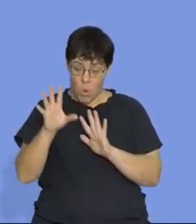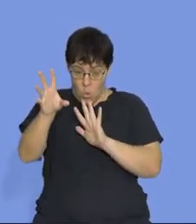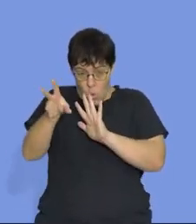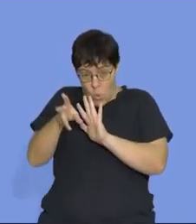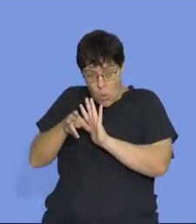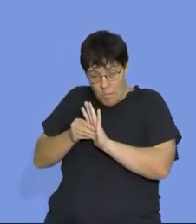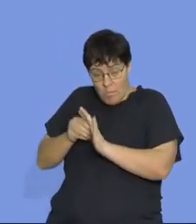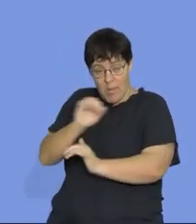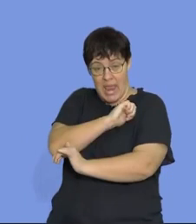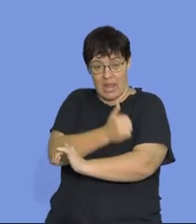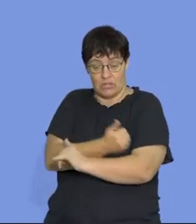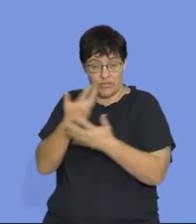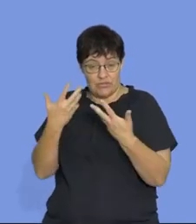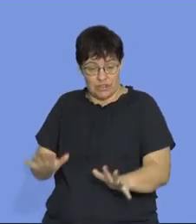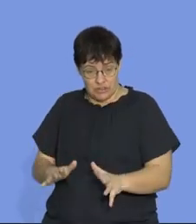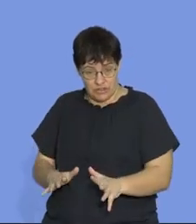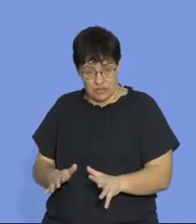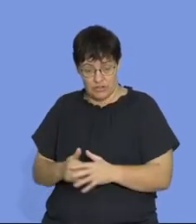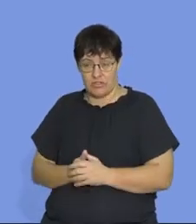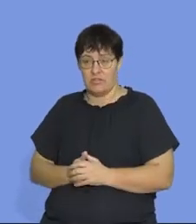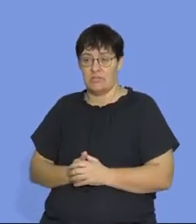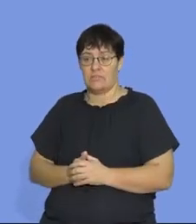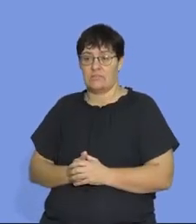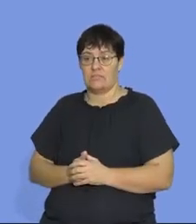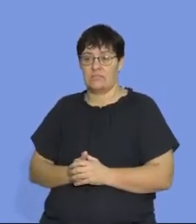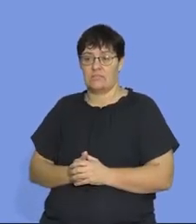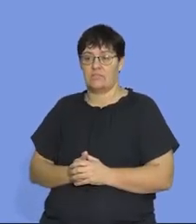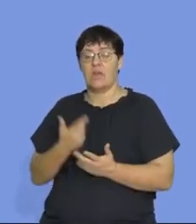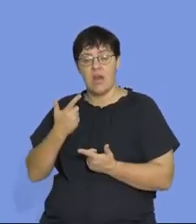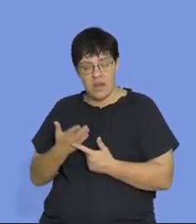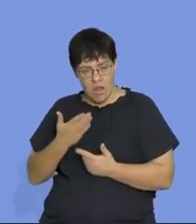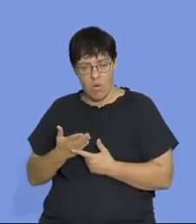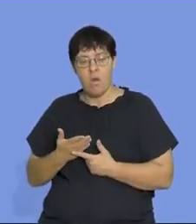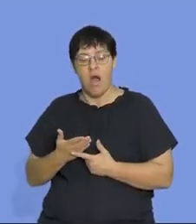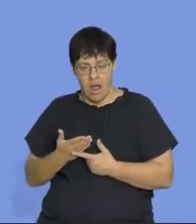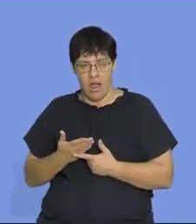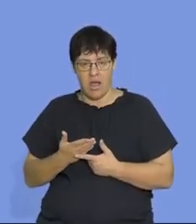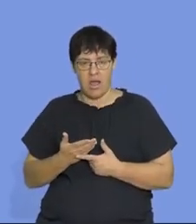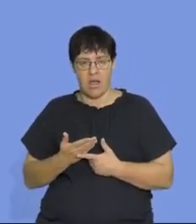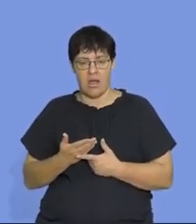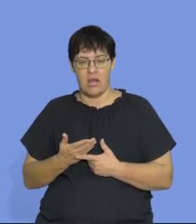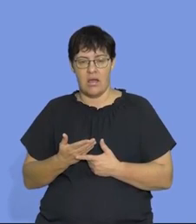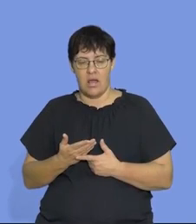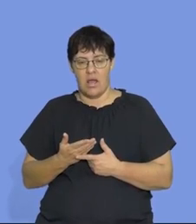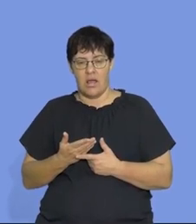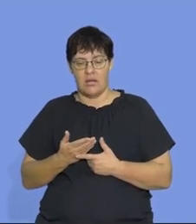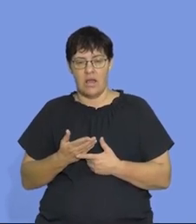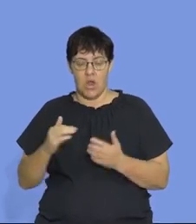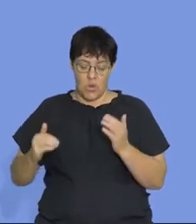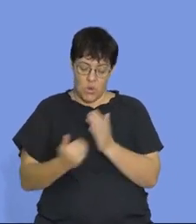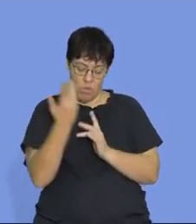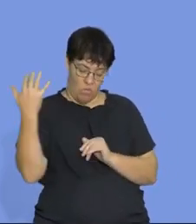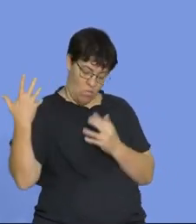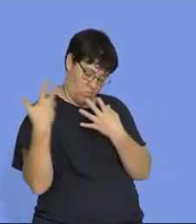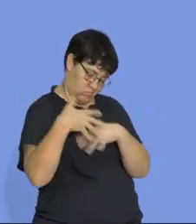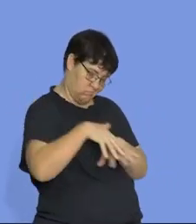energy, when they reach to a certain stage where now they are able to start forming, the products or the new substance, we have got